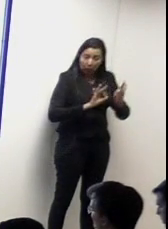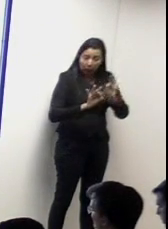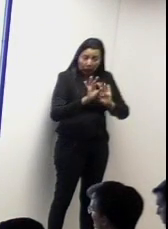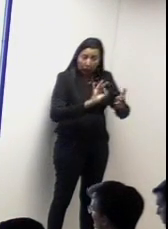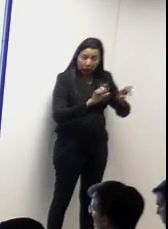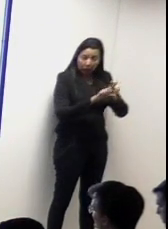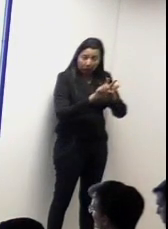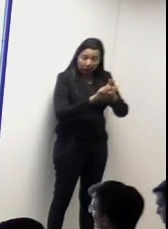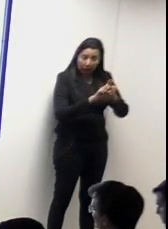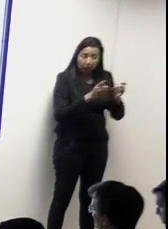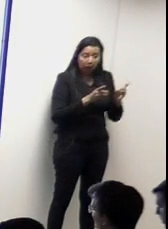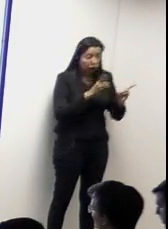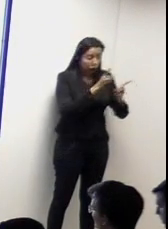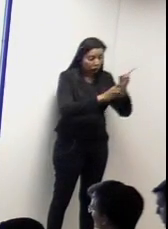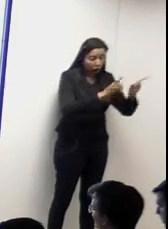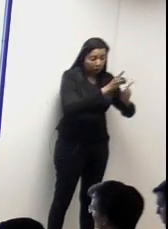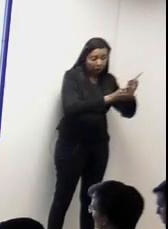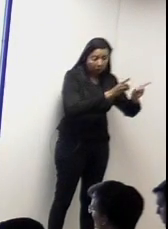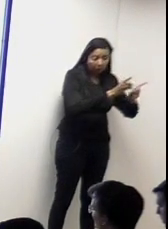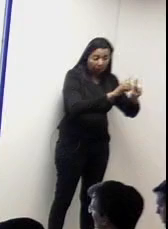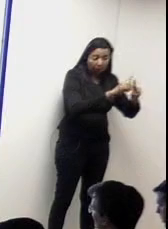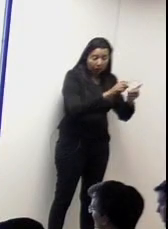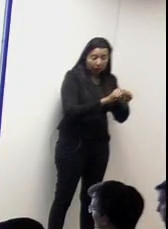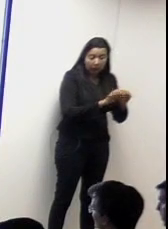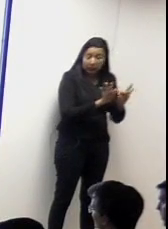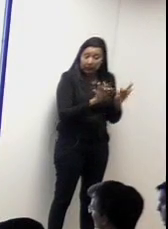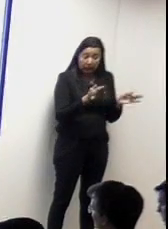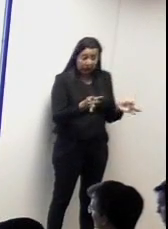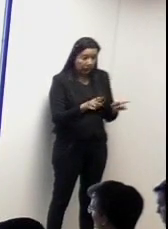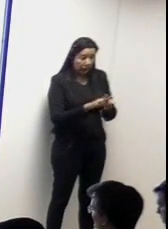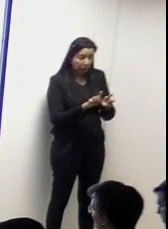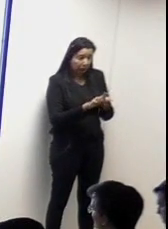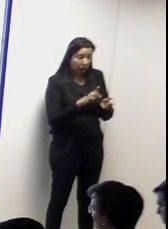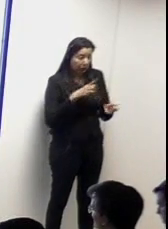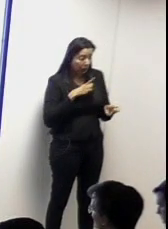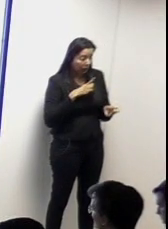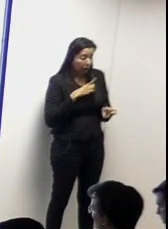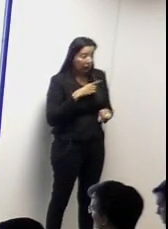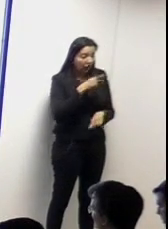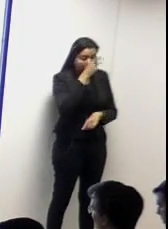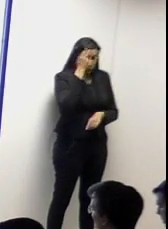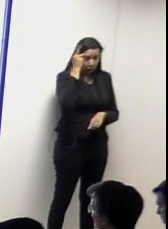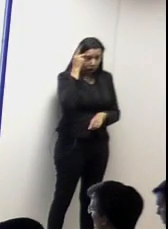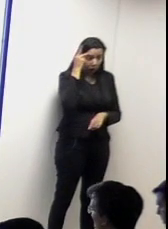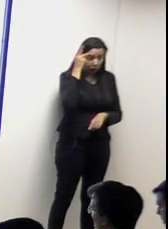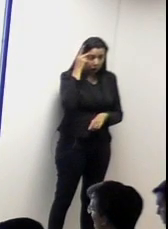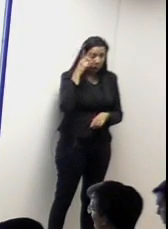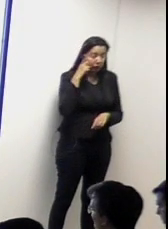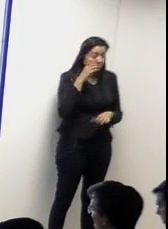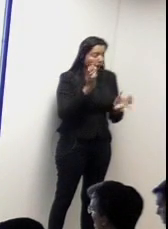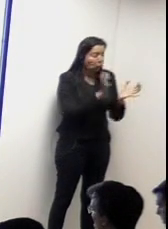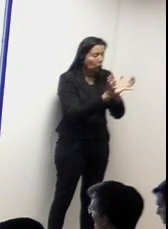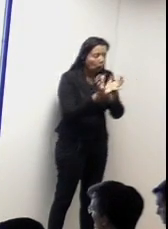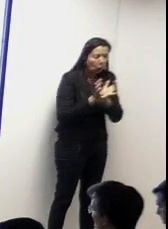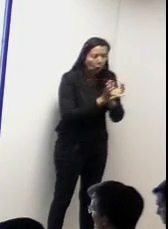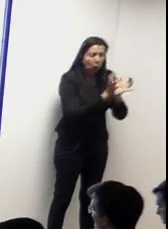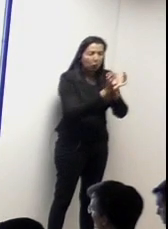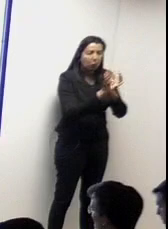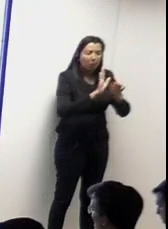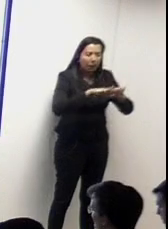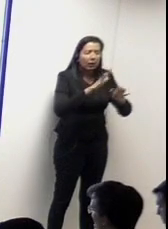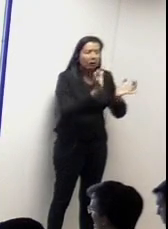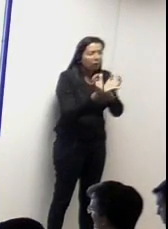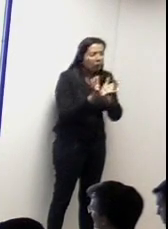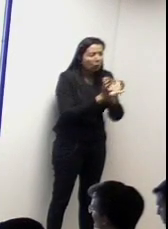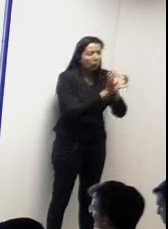simpler system. In this much simpler system, we have cattle, and the more cattle there are, the more cattle are born. The more cattle